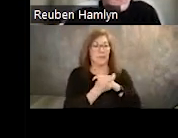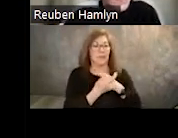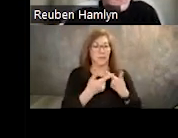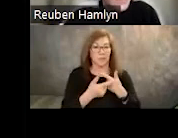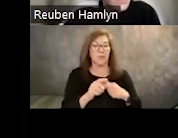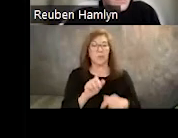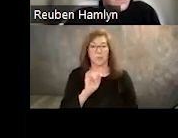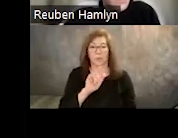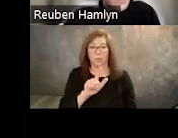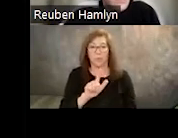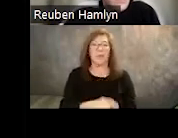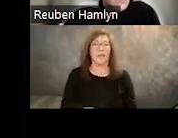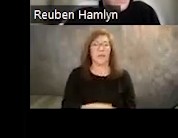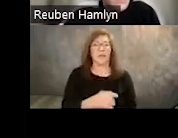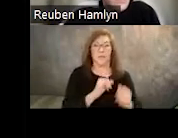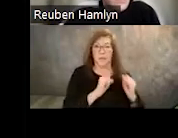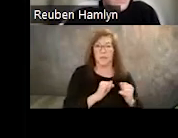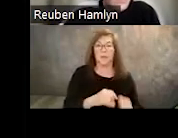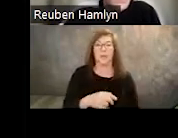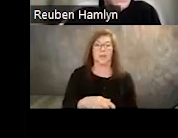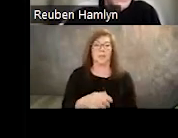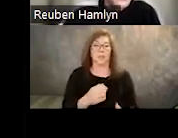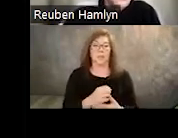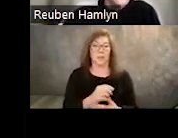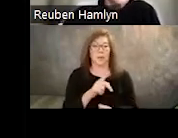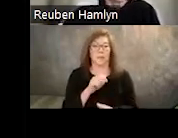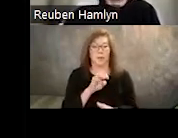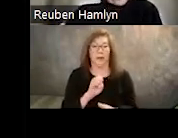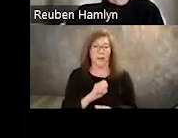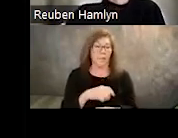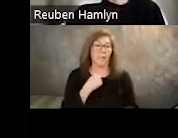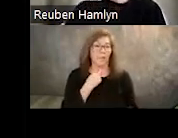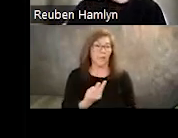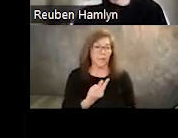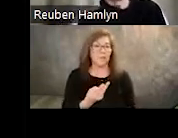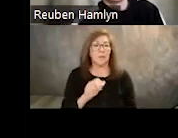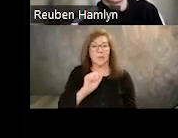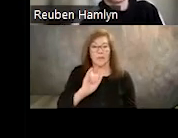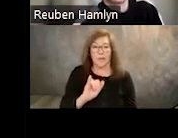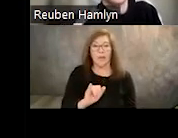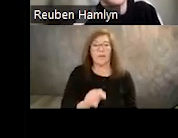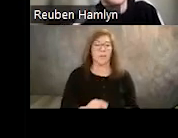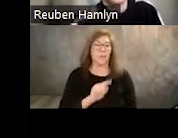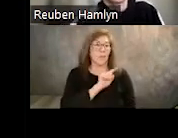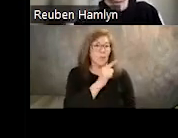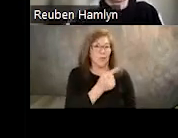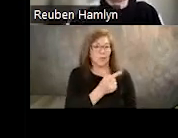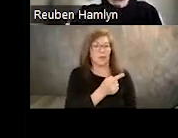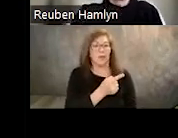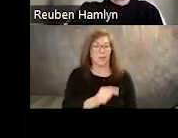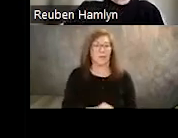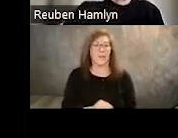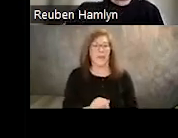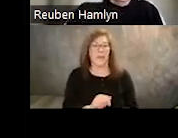interview into Prime Voice, and then use AI to replace the interviewee original audio. So we did